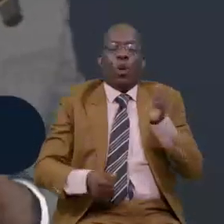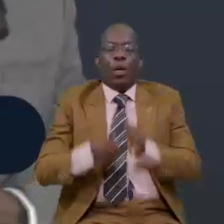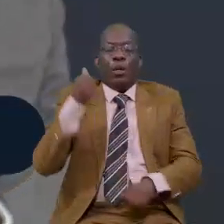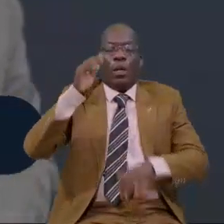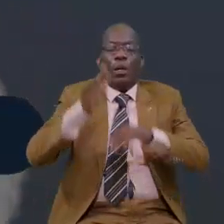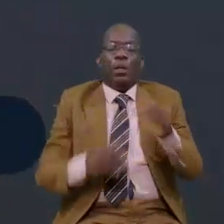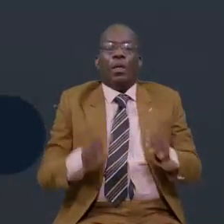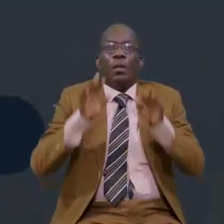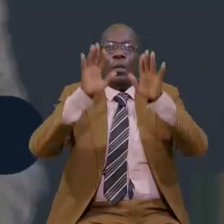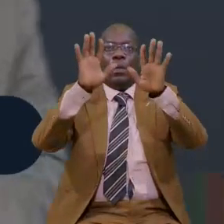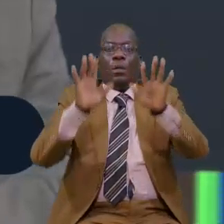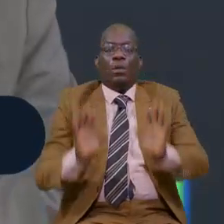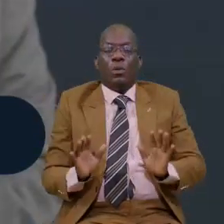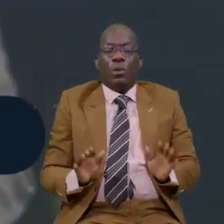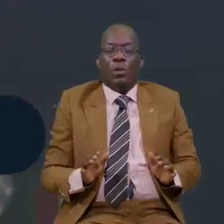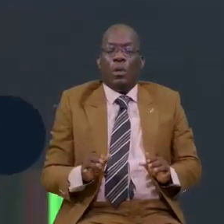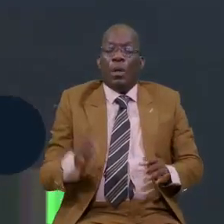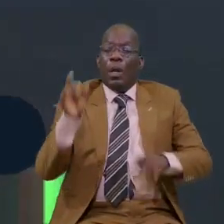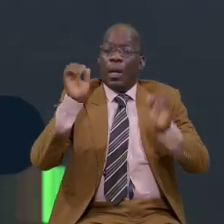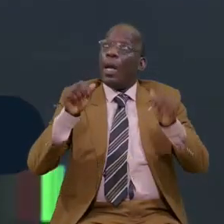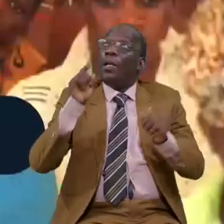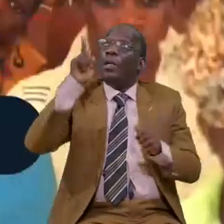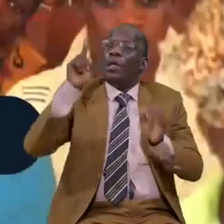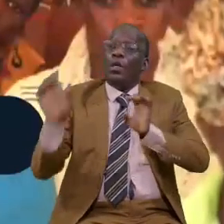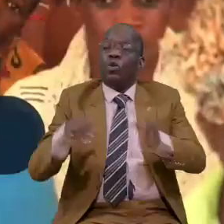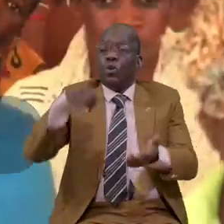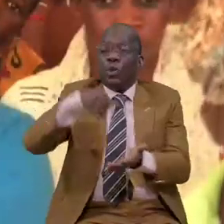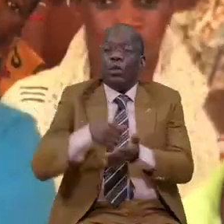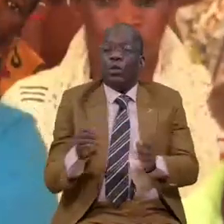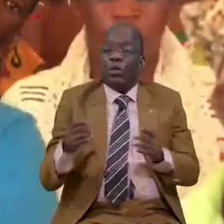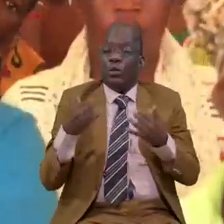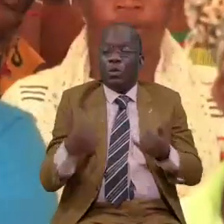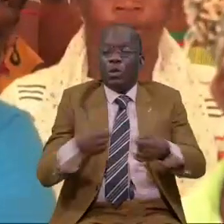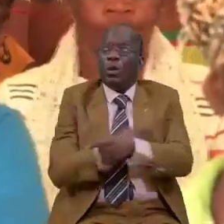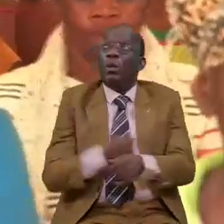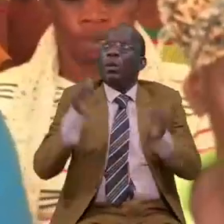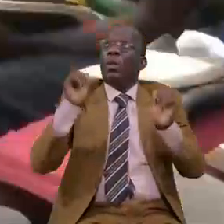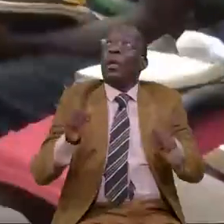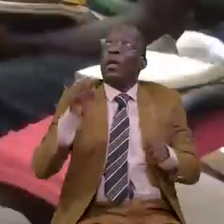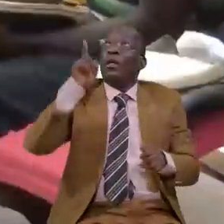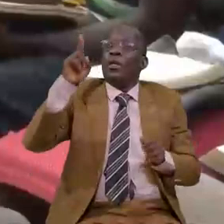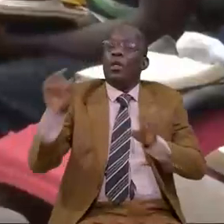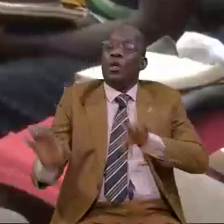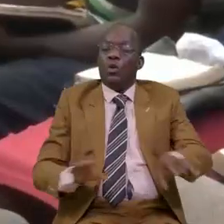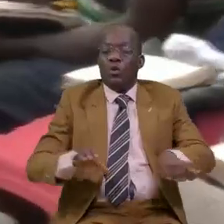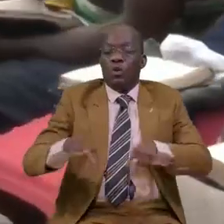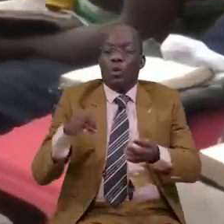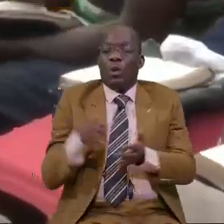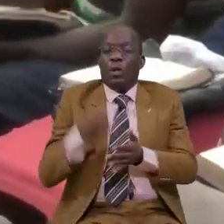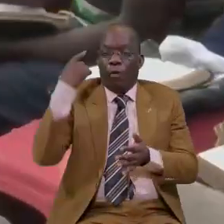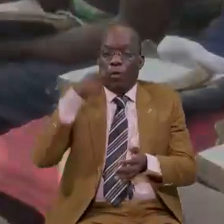today? I say, can he do it today? Can he do it for you? Can he wash